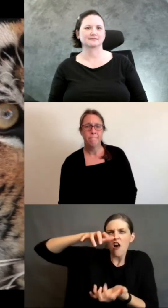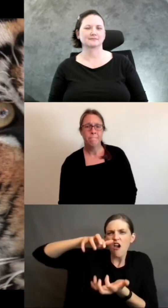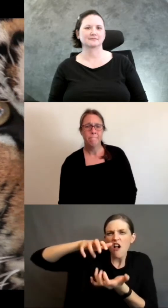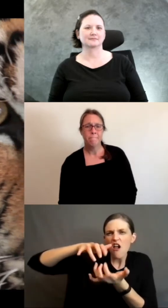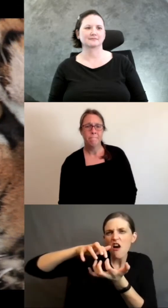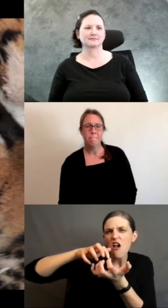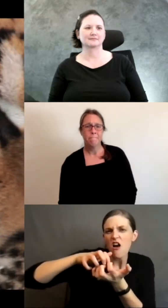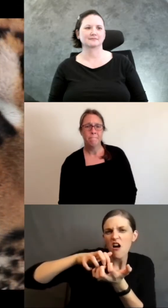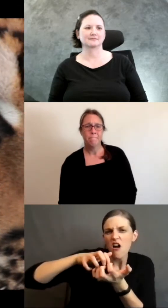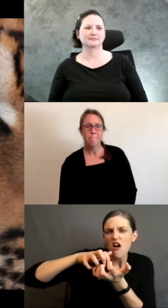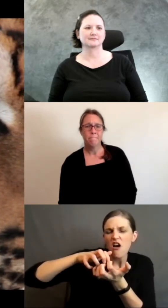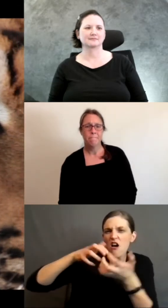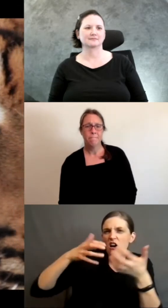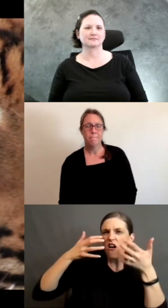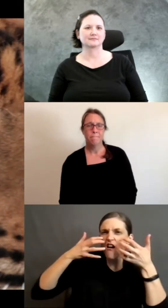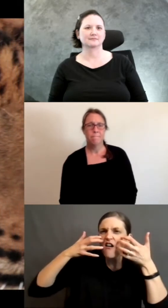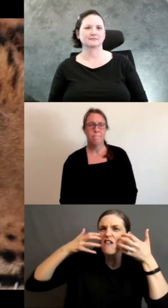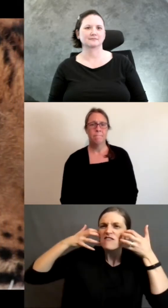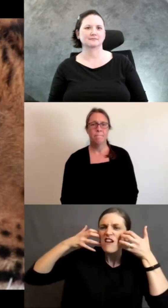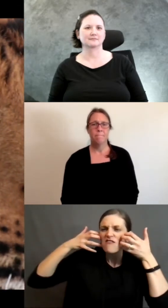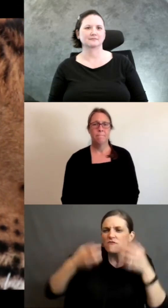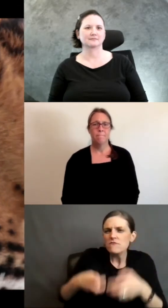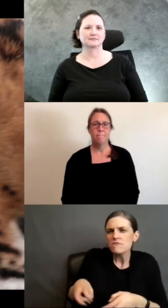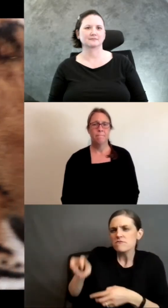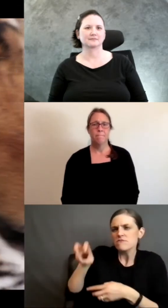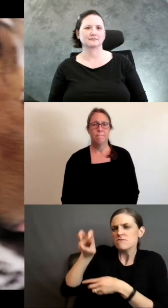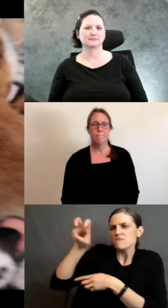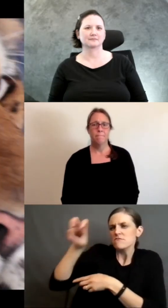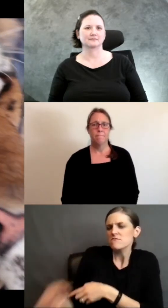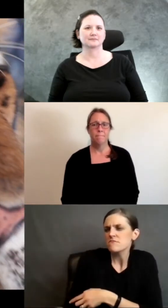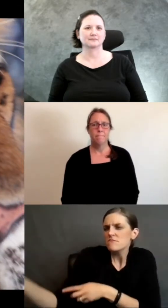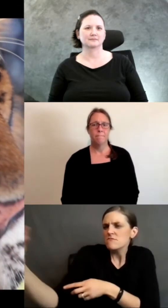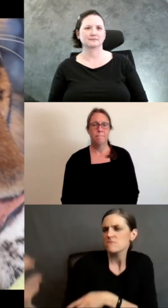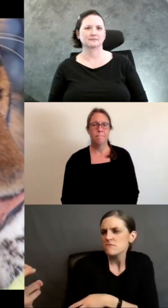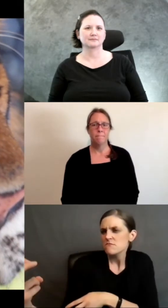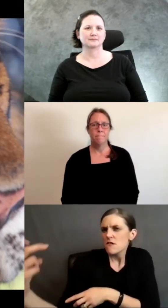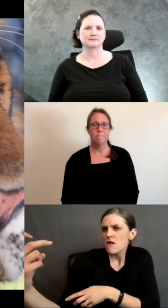The tiger gets up and walks slowly toward them.